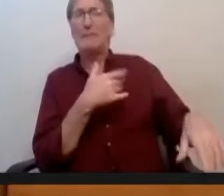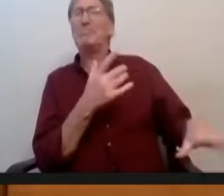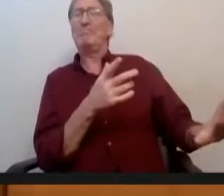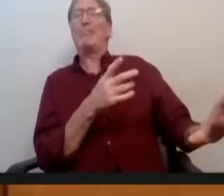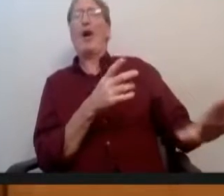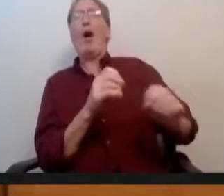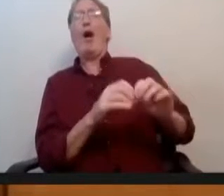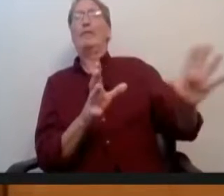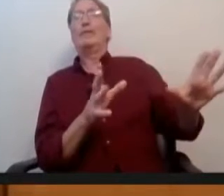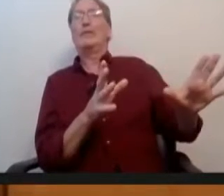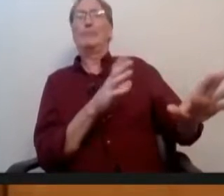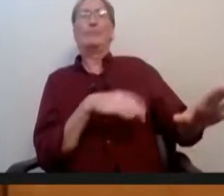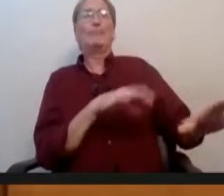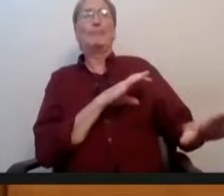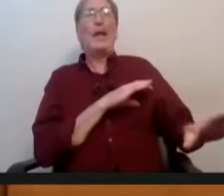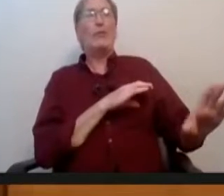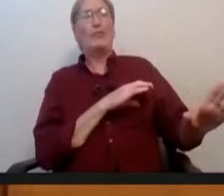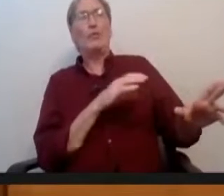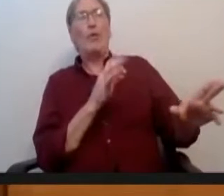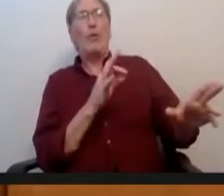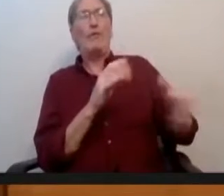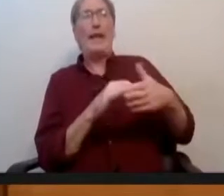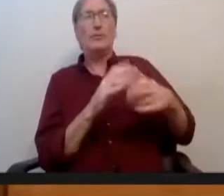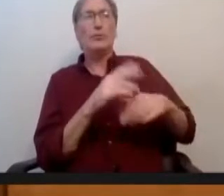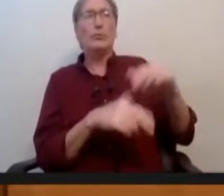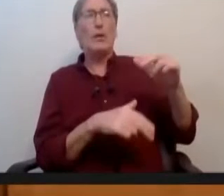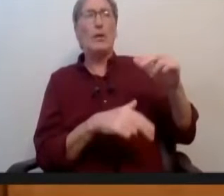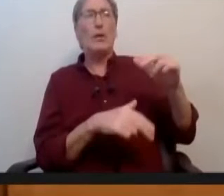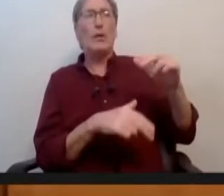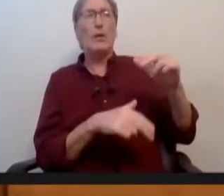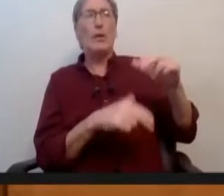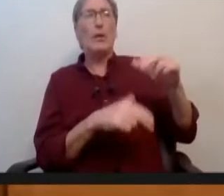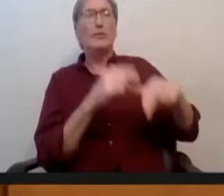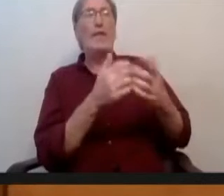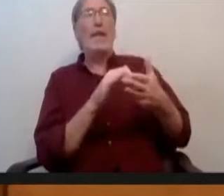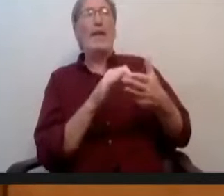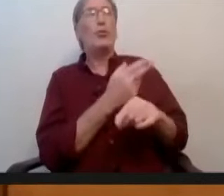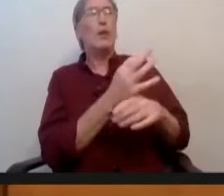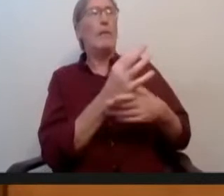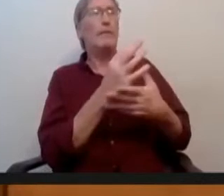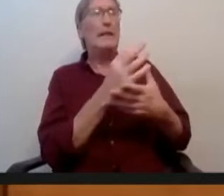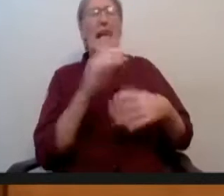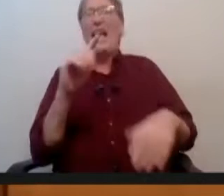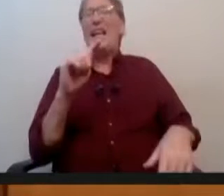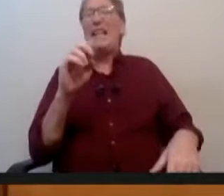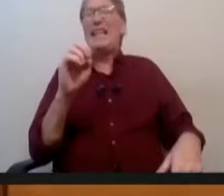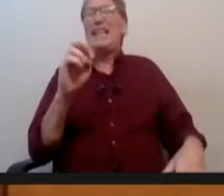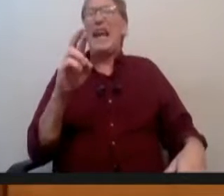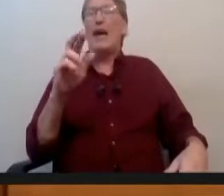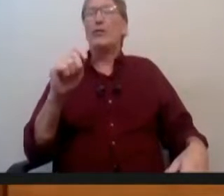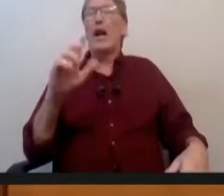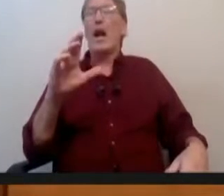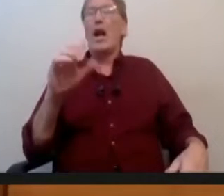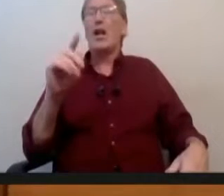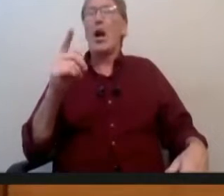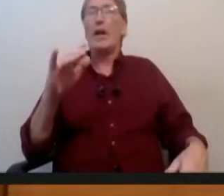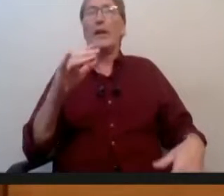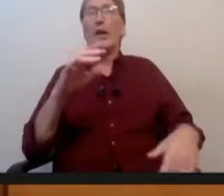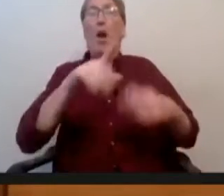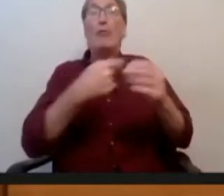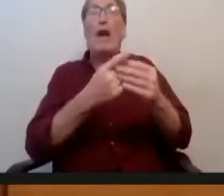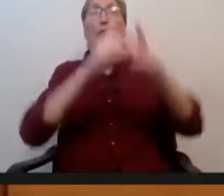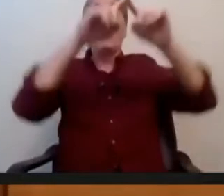Beaux-Arts exemplified in the structure, including its use of decorative terracotta elements, notably around windows and cornice